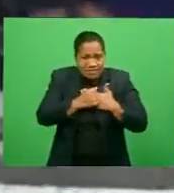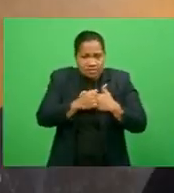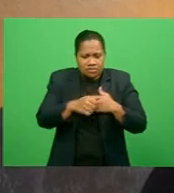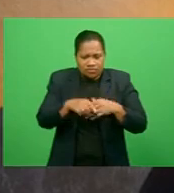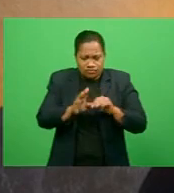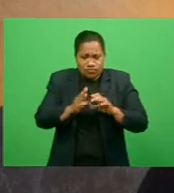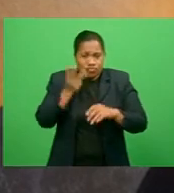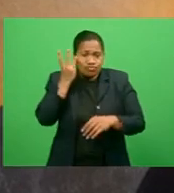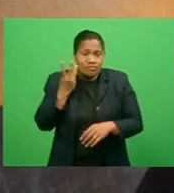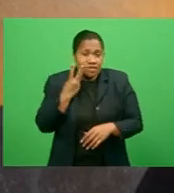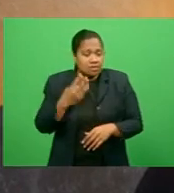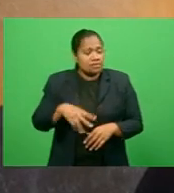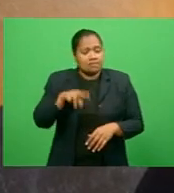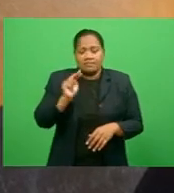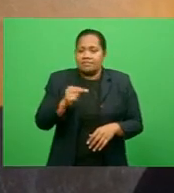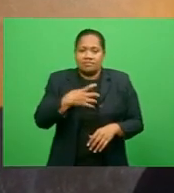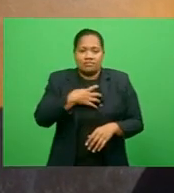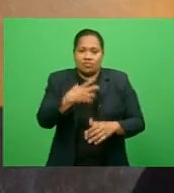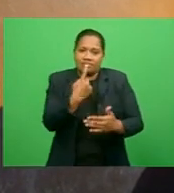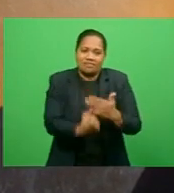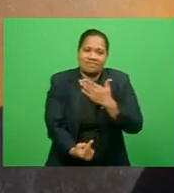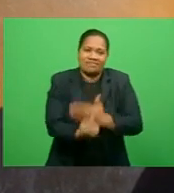done.